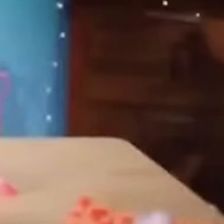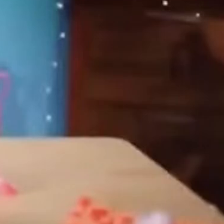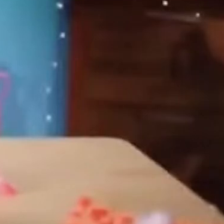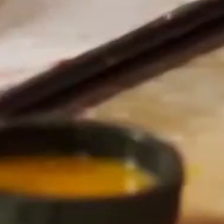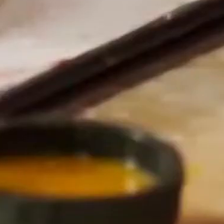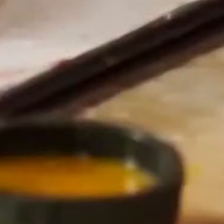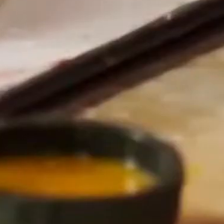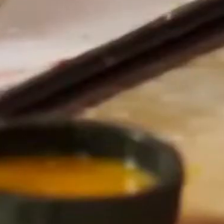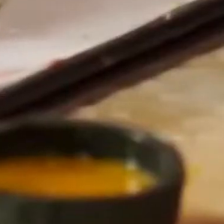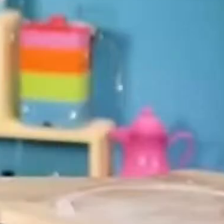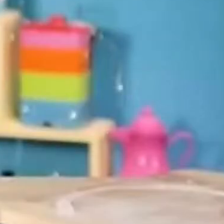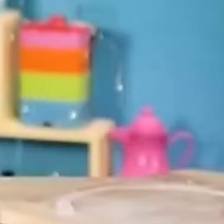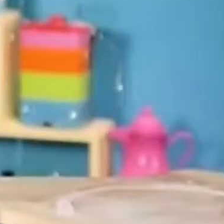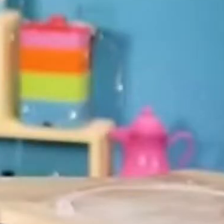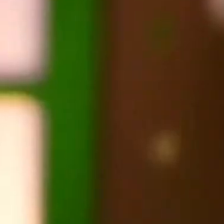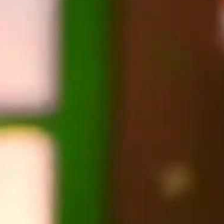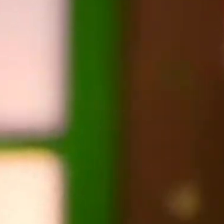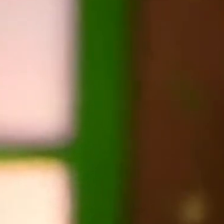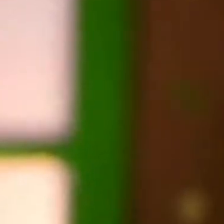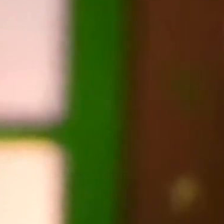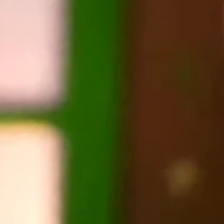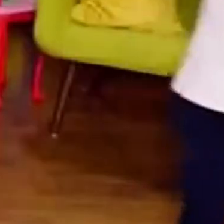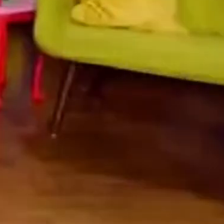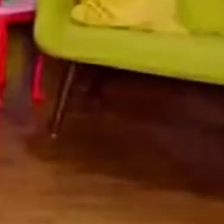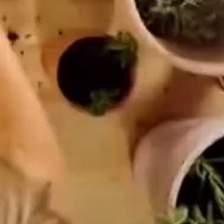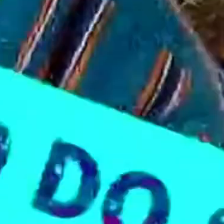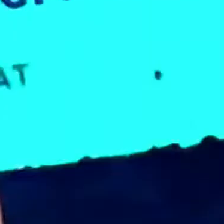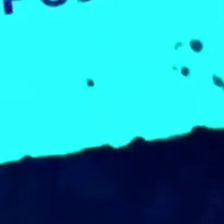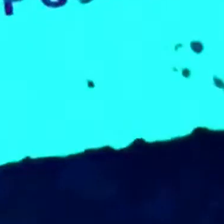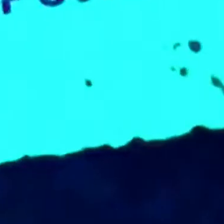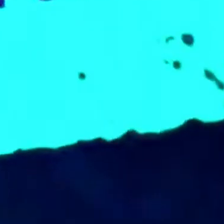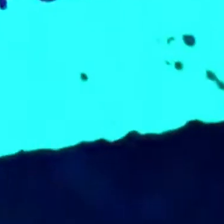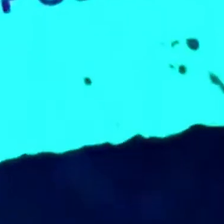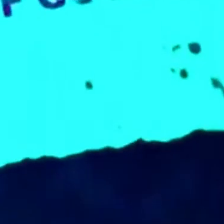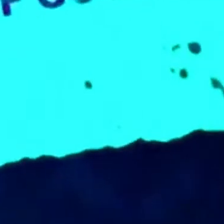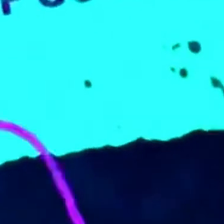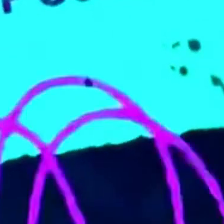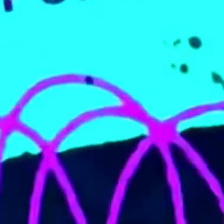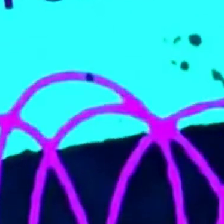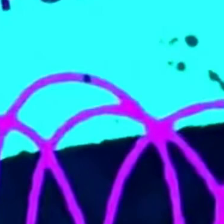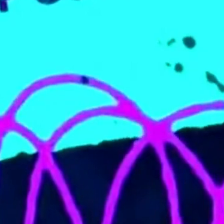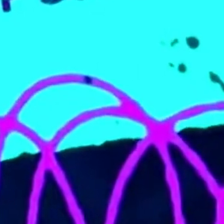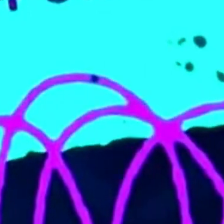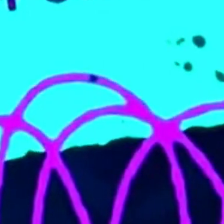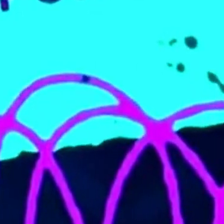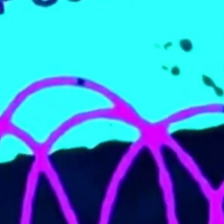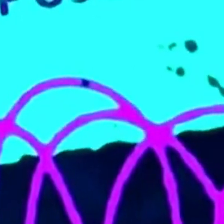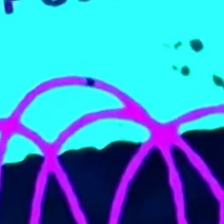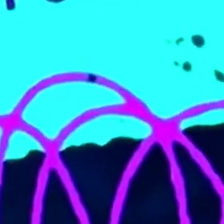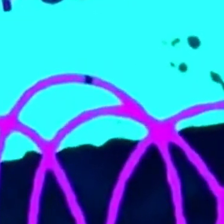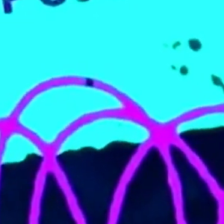craziest kids that cook and create in the craziest vids, learning stuff that we wish that we did.